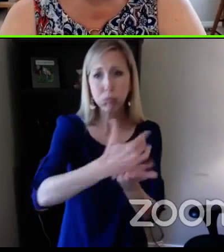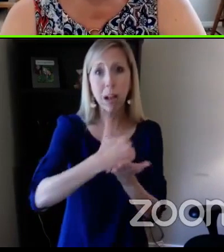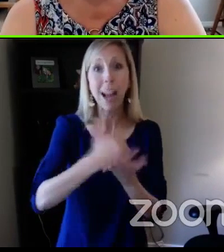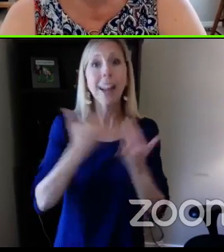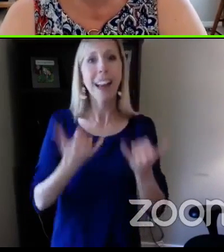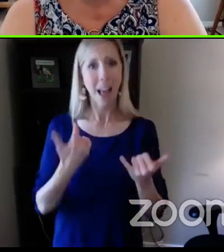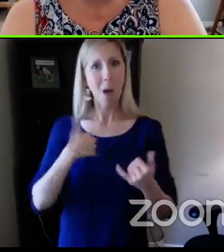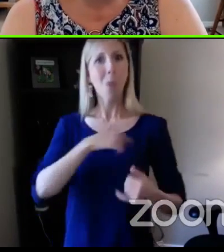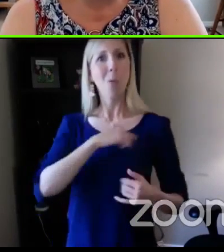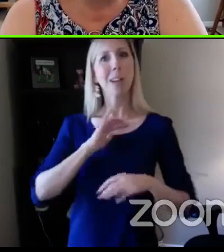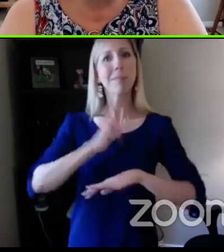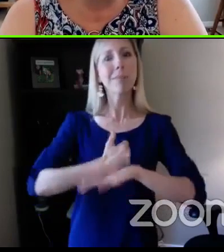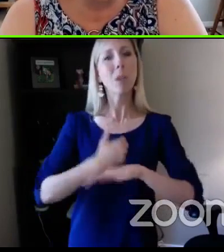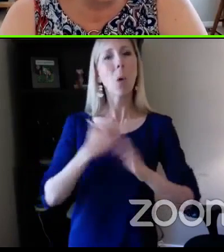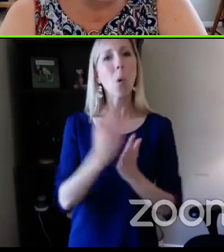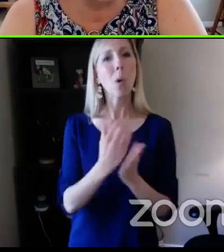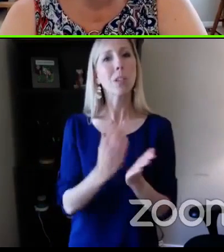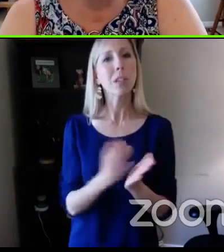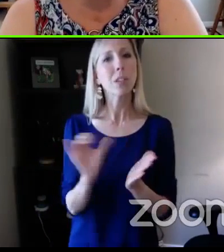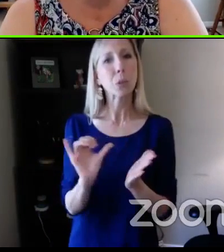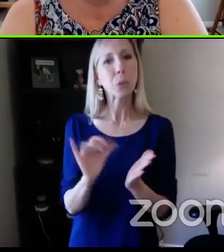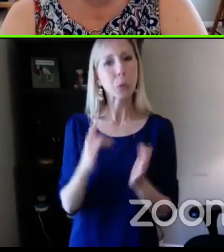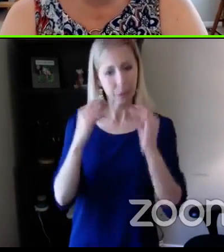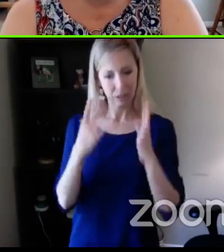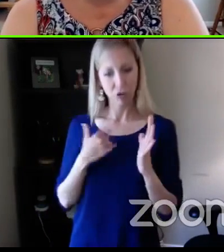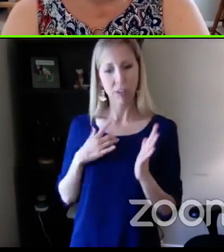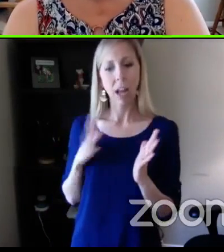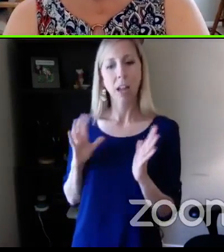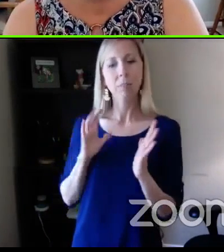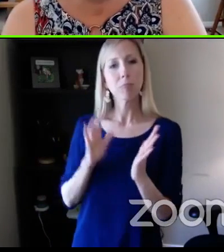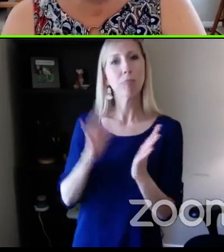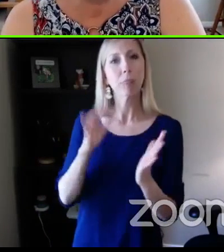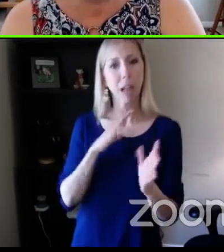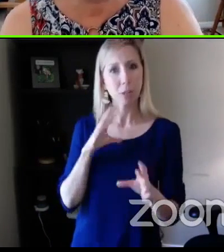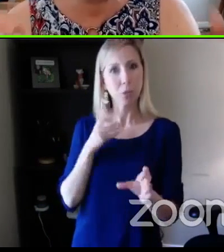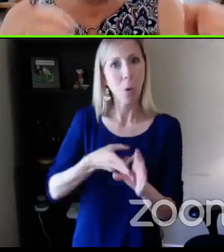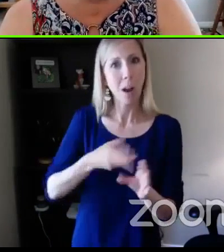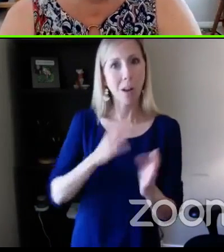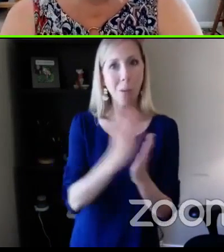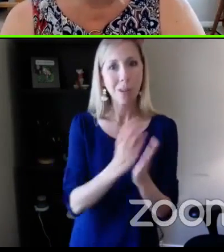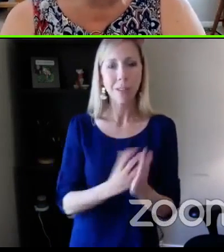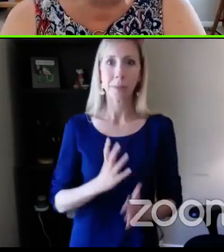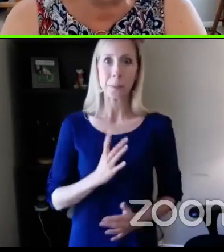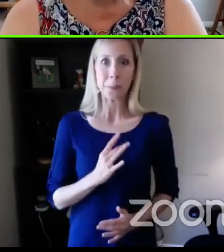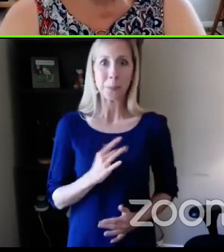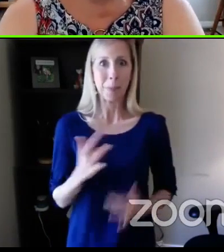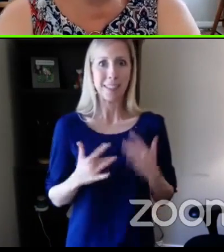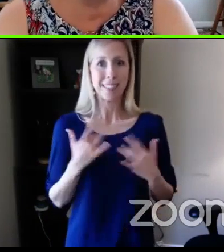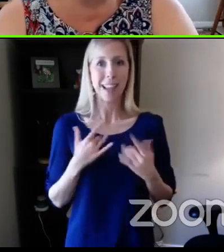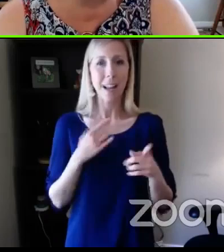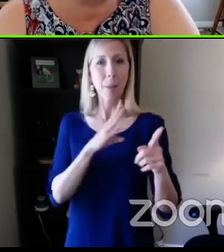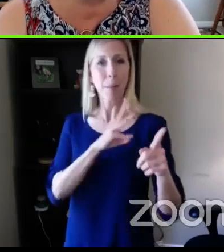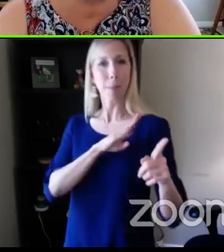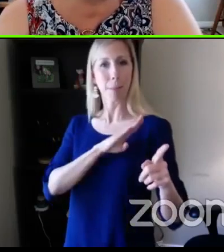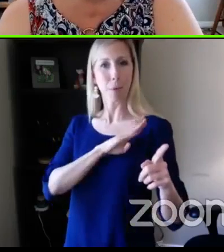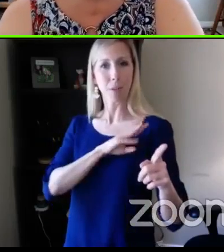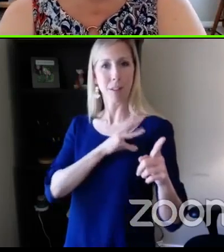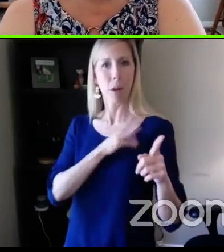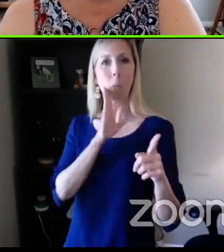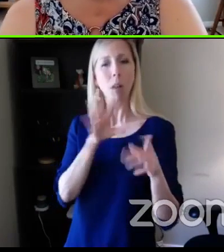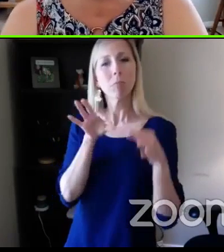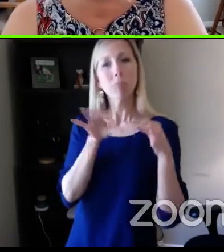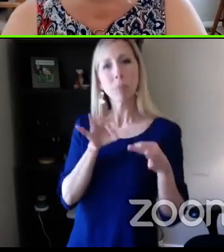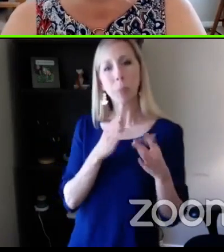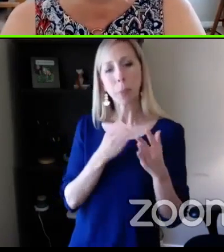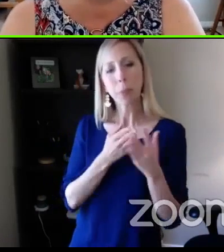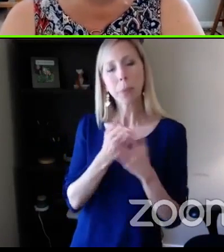as well, and our teacher tools takeout. So we're excited to share that. Brenda's going to be lead on bringing us through